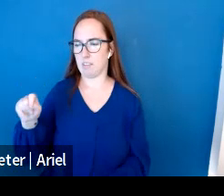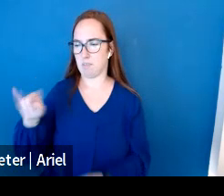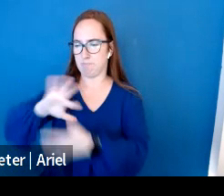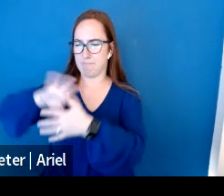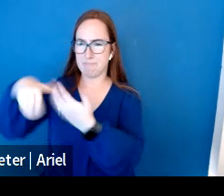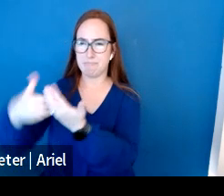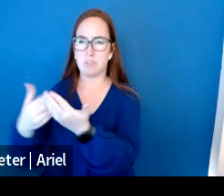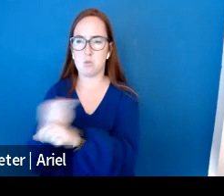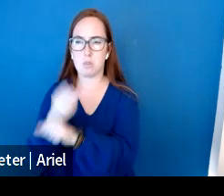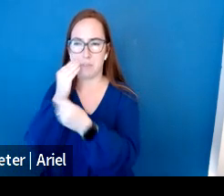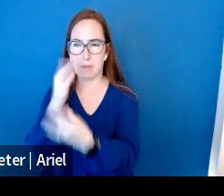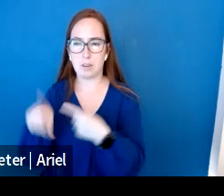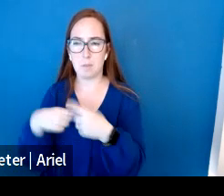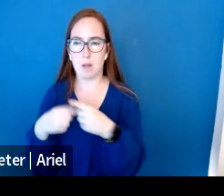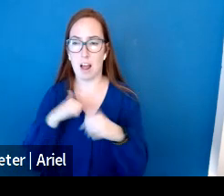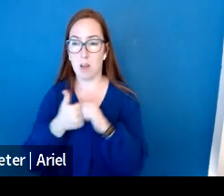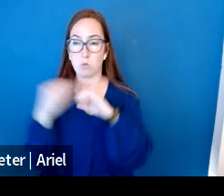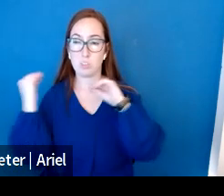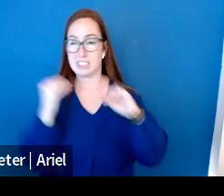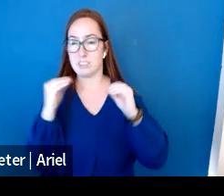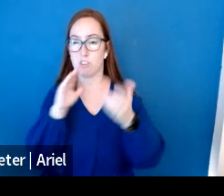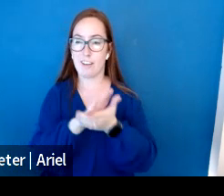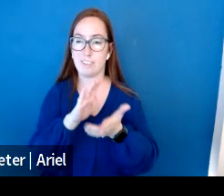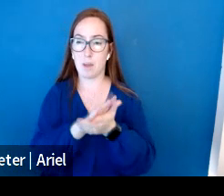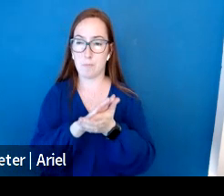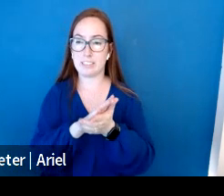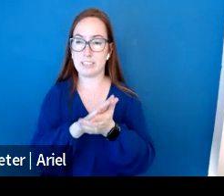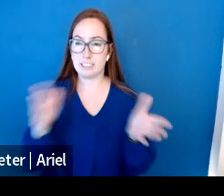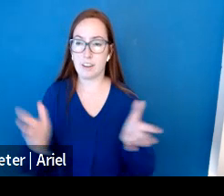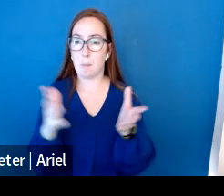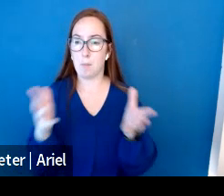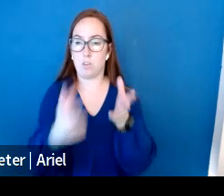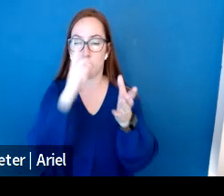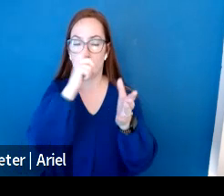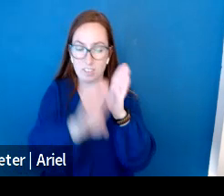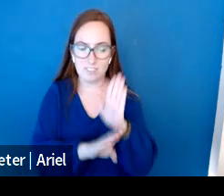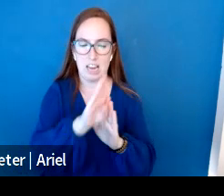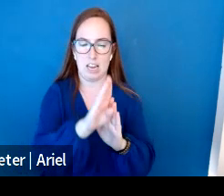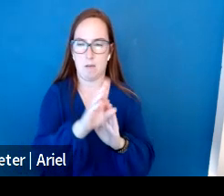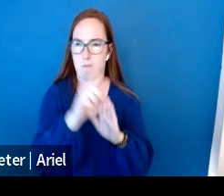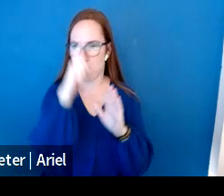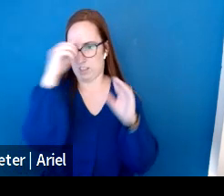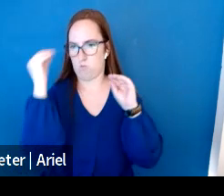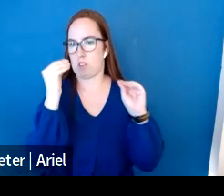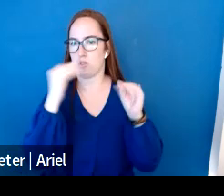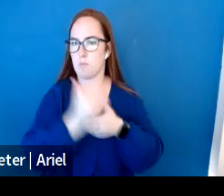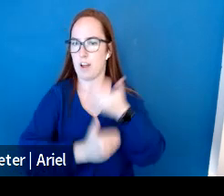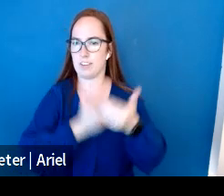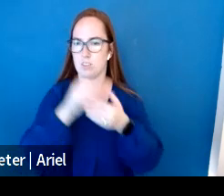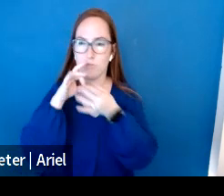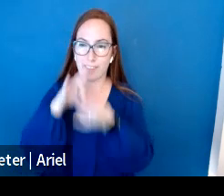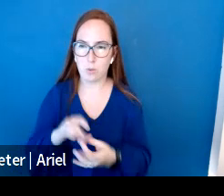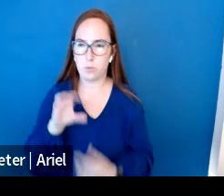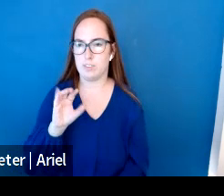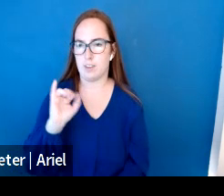we can teach academic enablers in the development of the instructional process for the Classwide Intervention